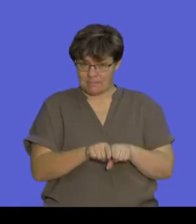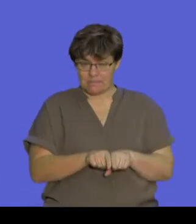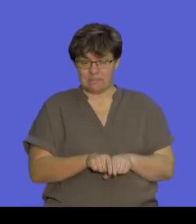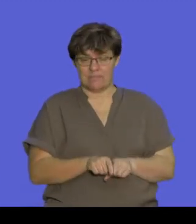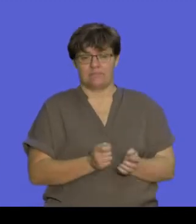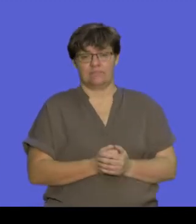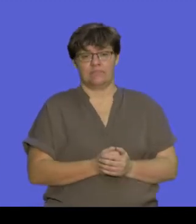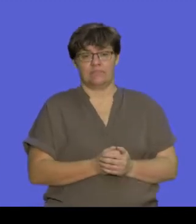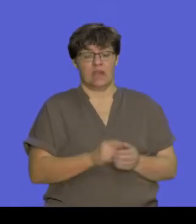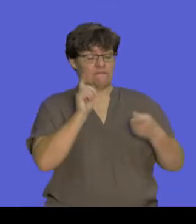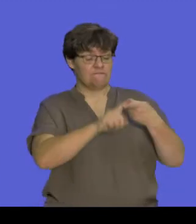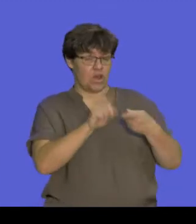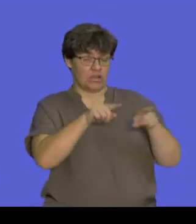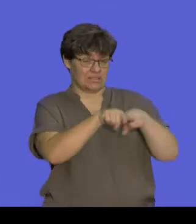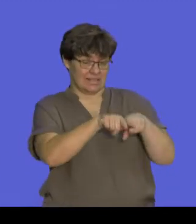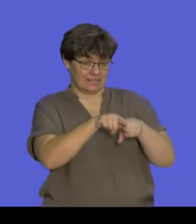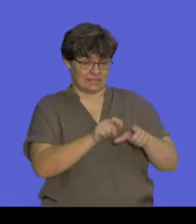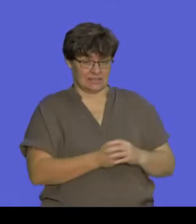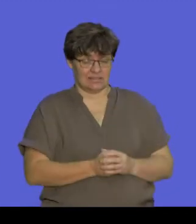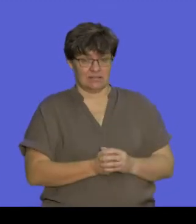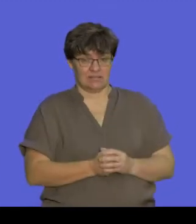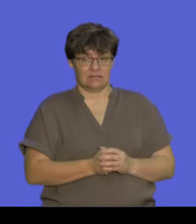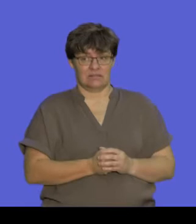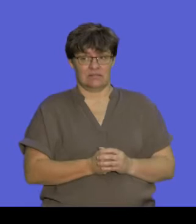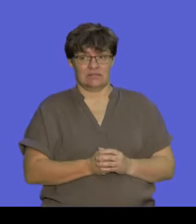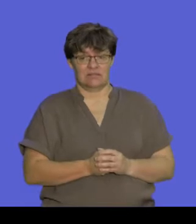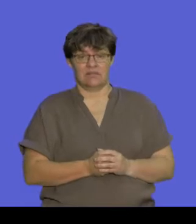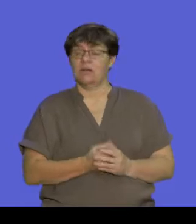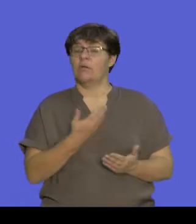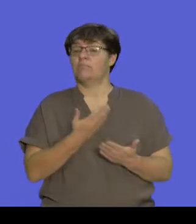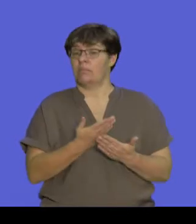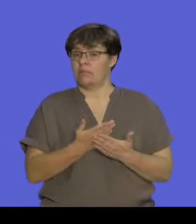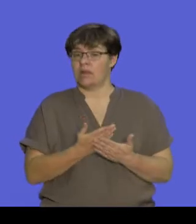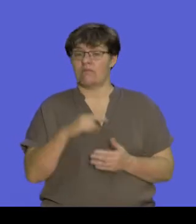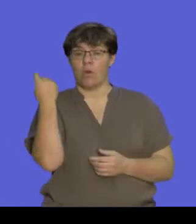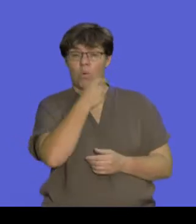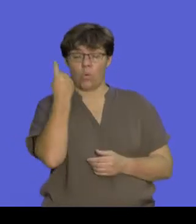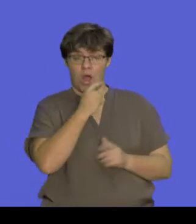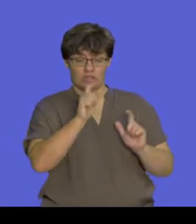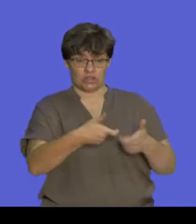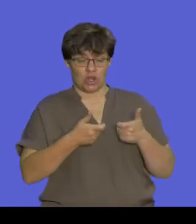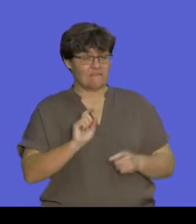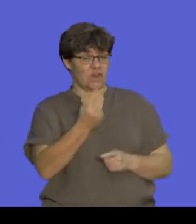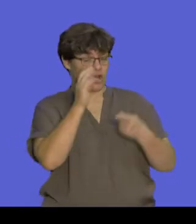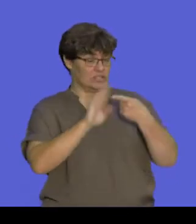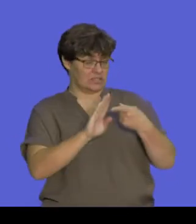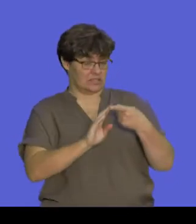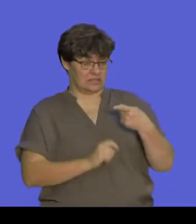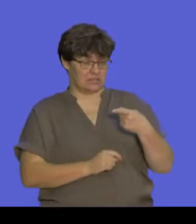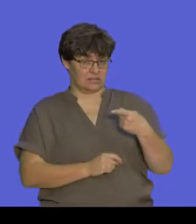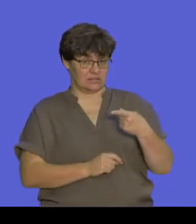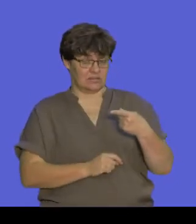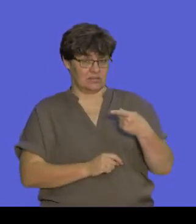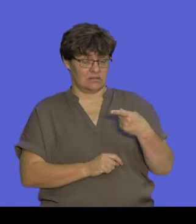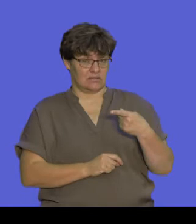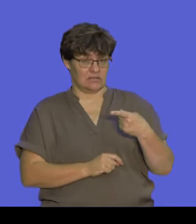first situation, take a look. The probability of the white sock for the first trial was,